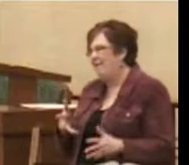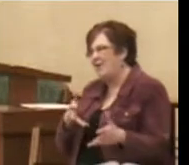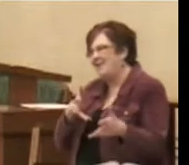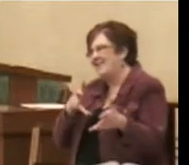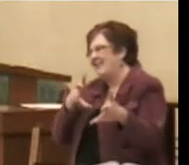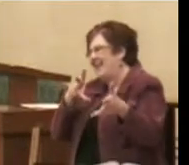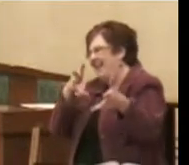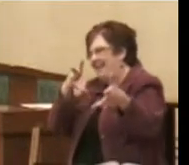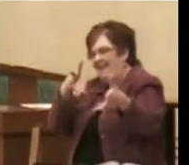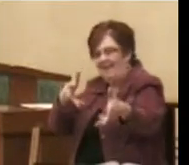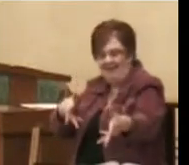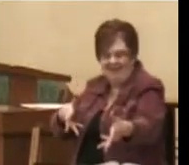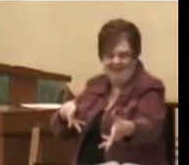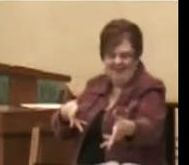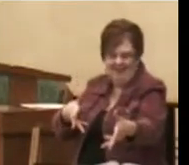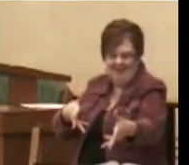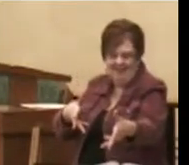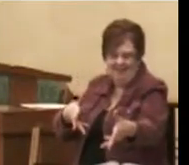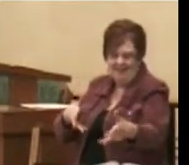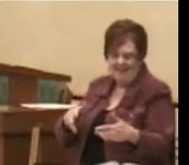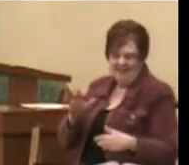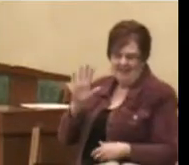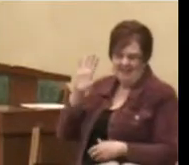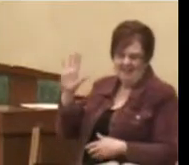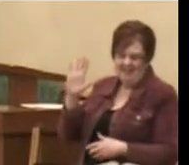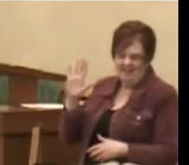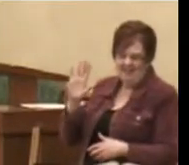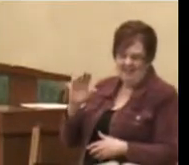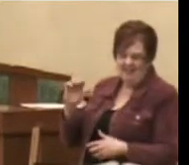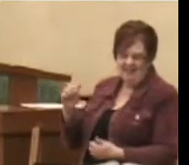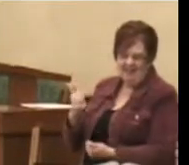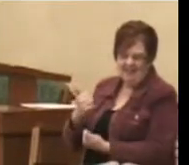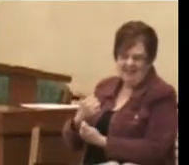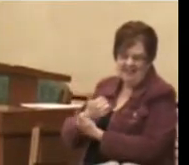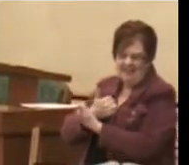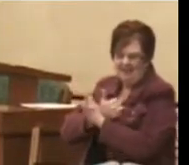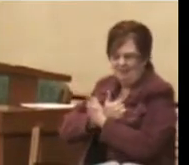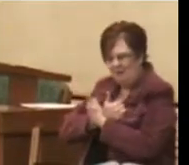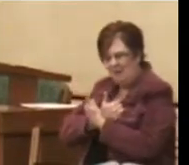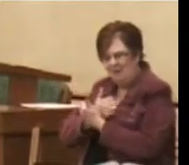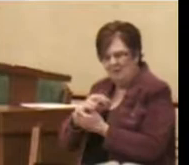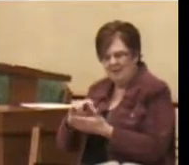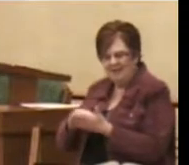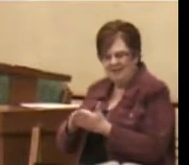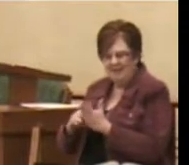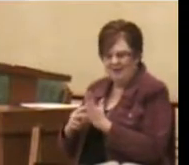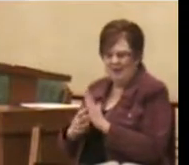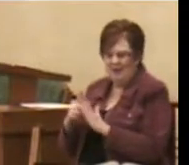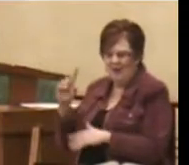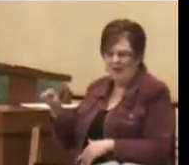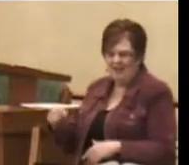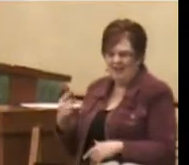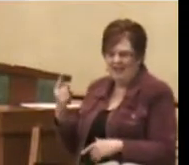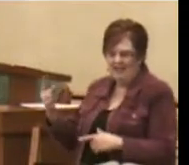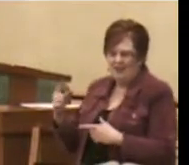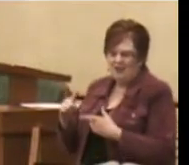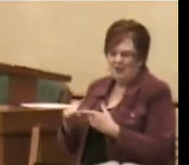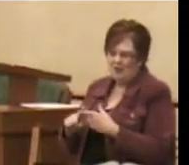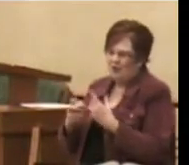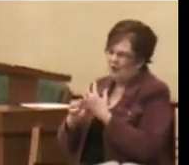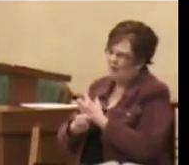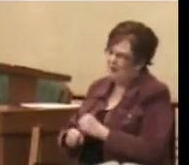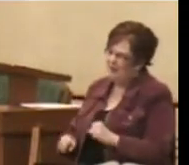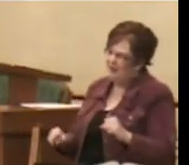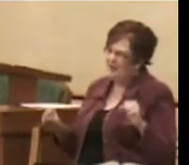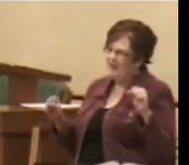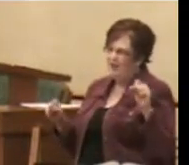ne'er forsaketh. His the loving purpose solely